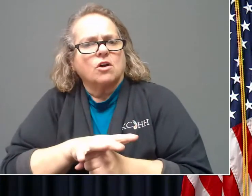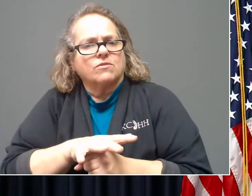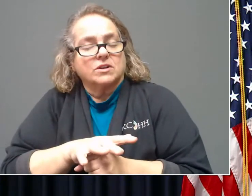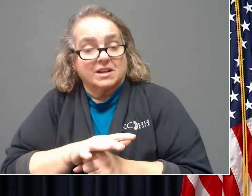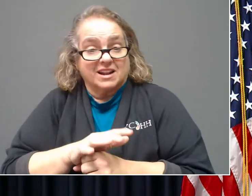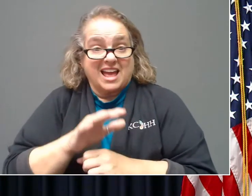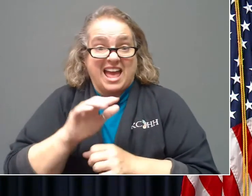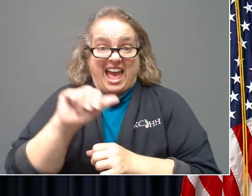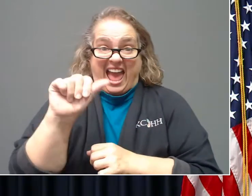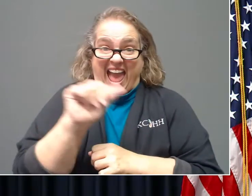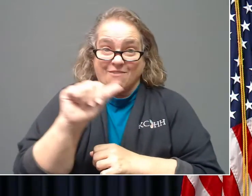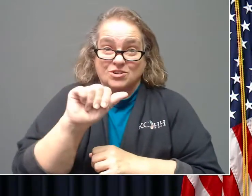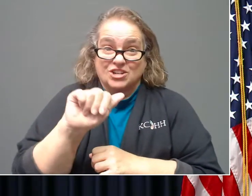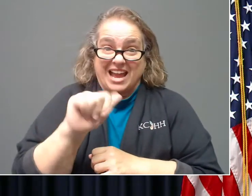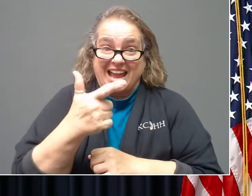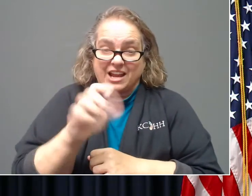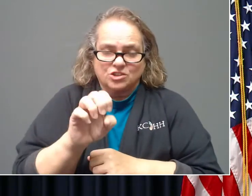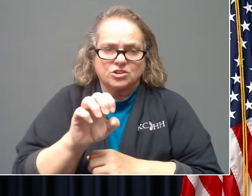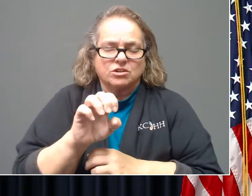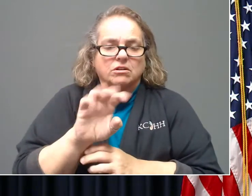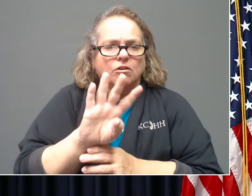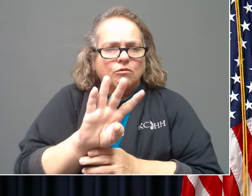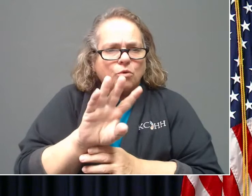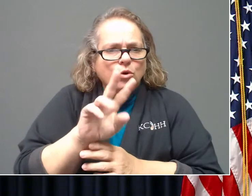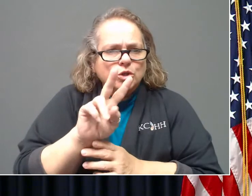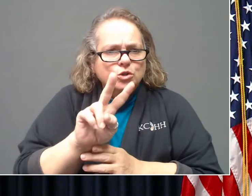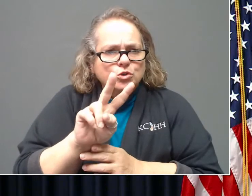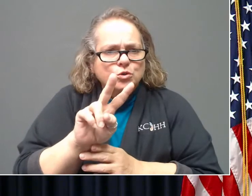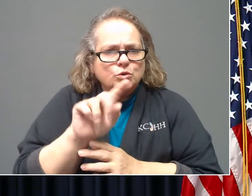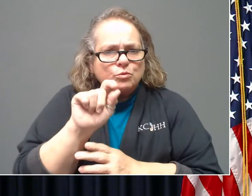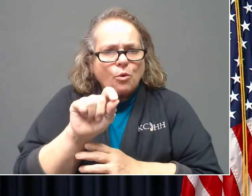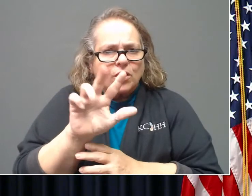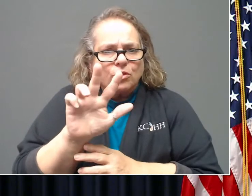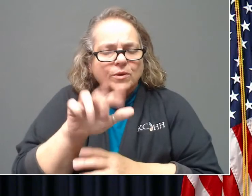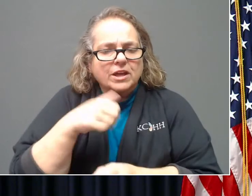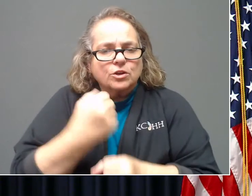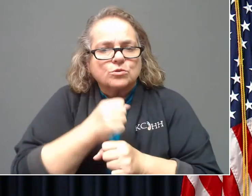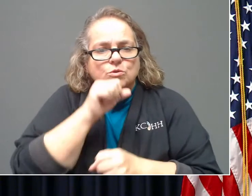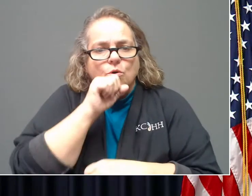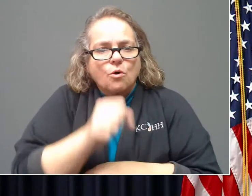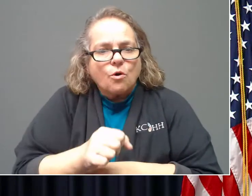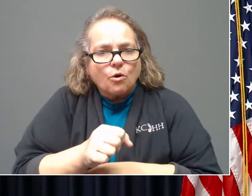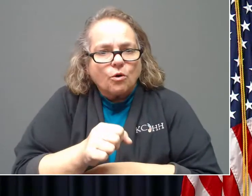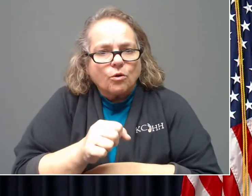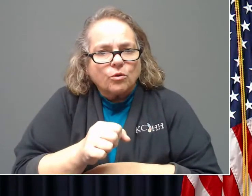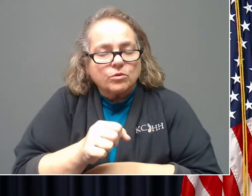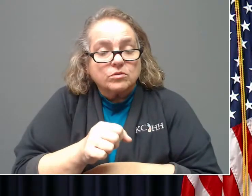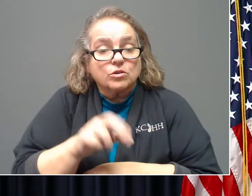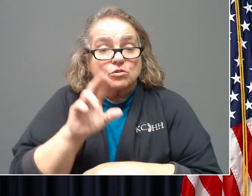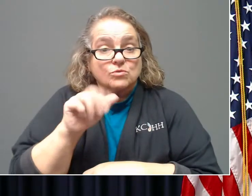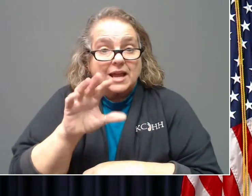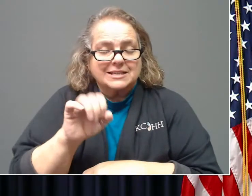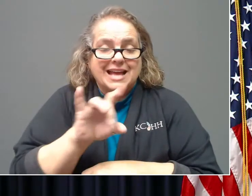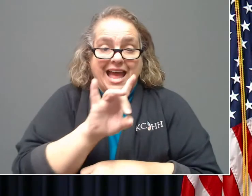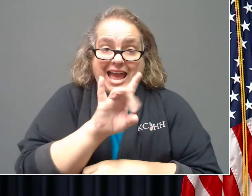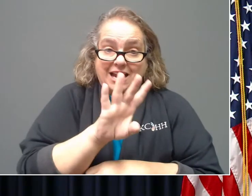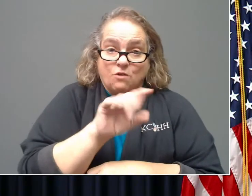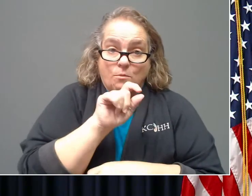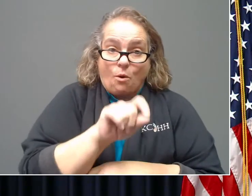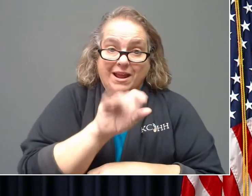just 42.3 years old. On race, it's about 84.9% white,